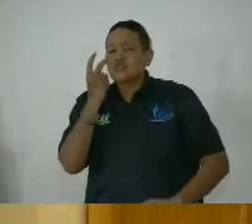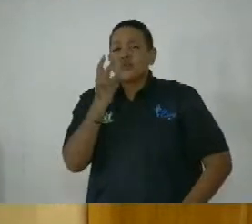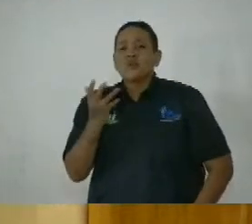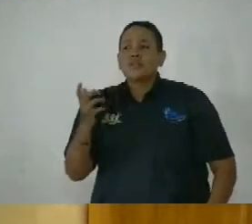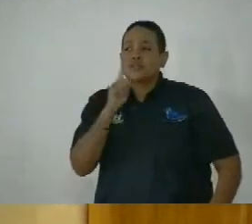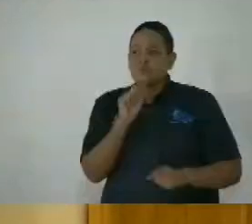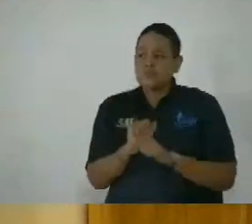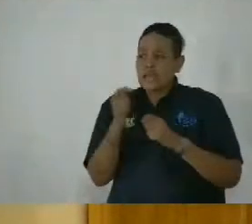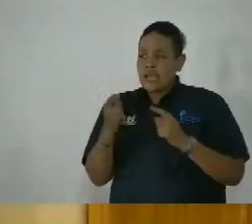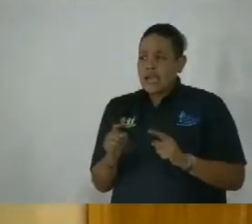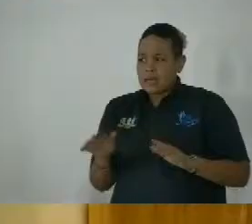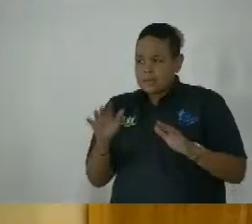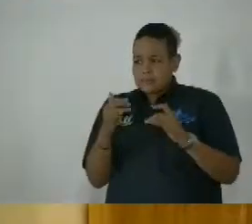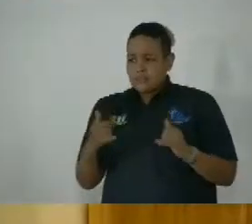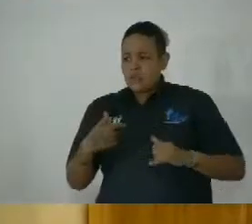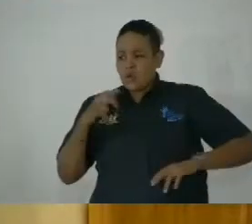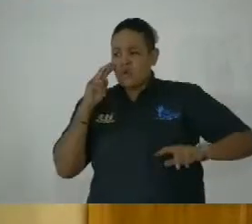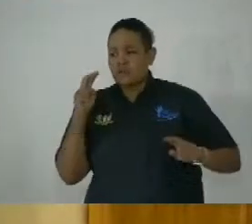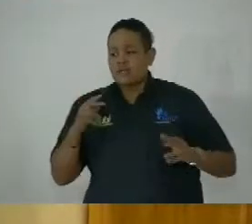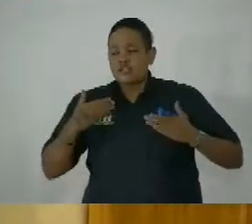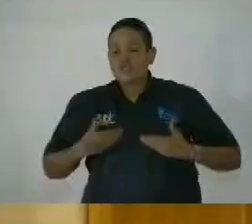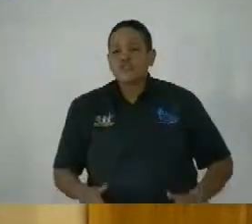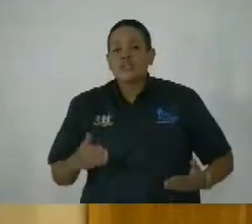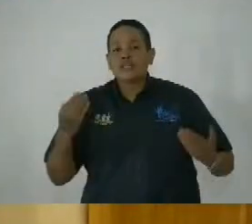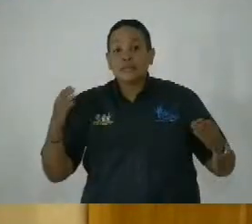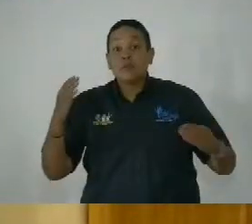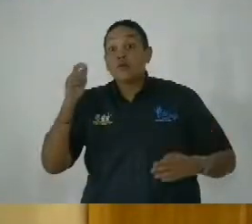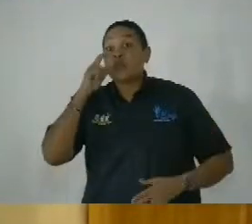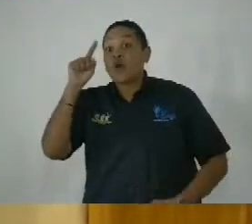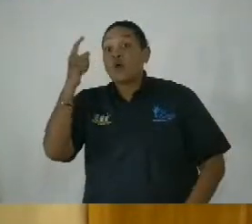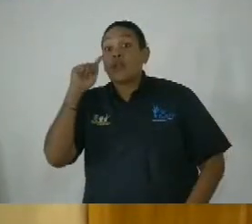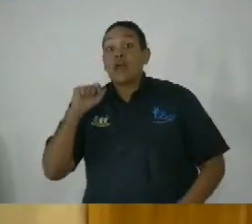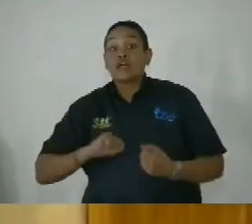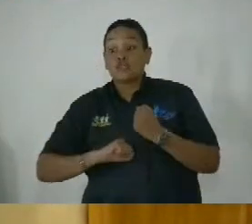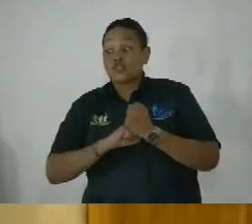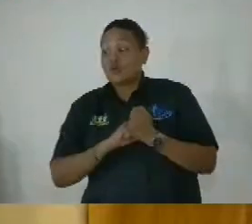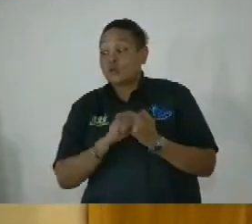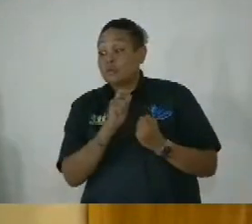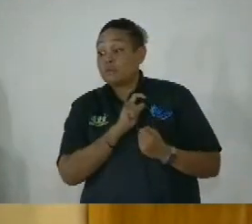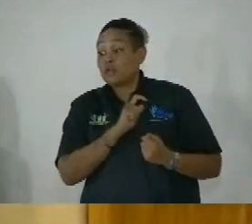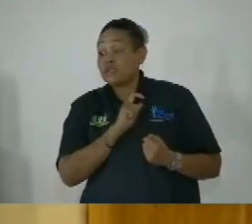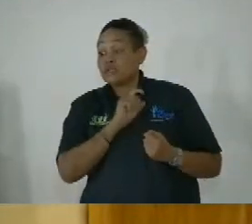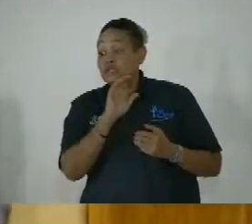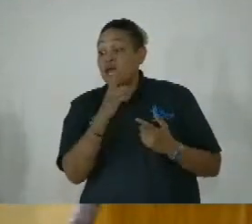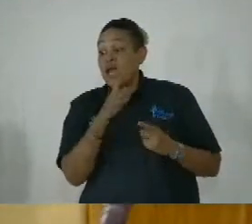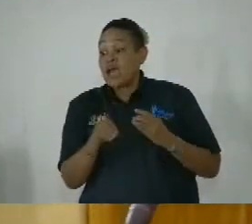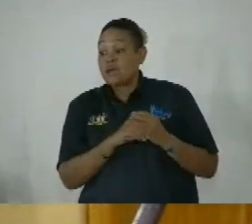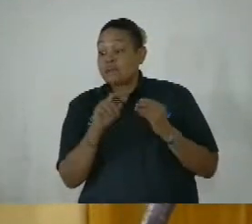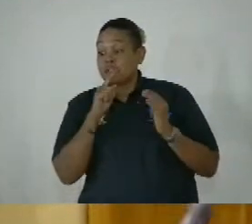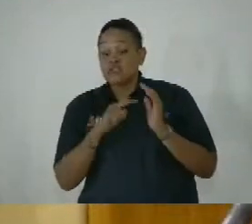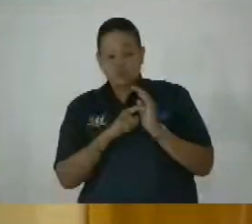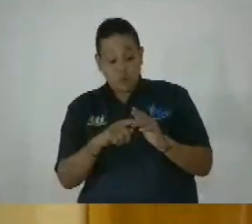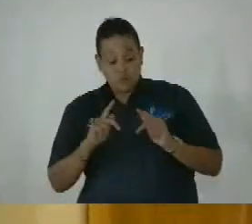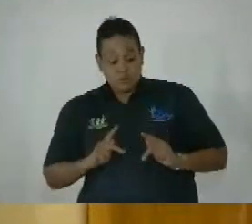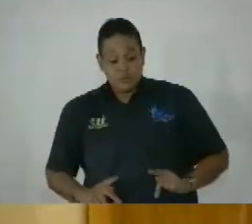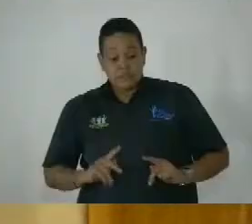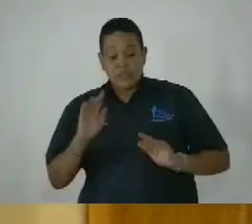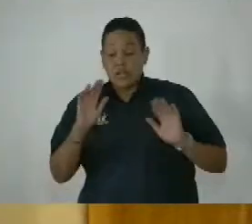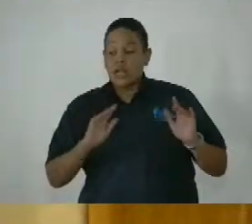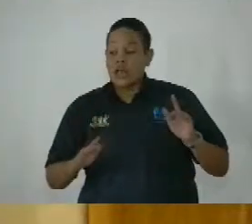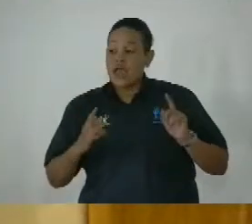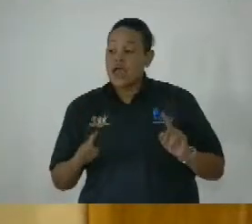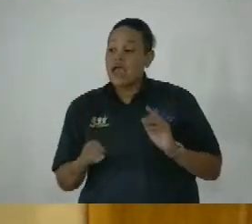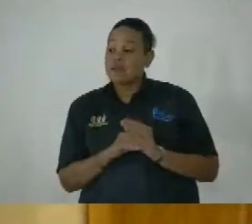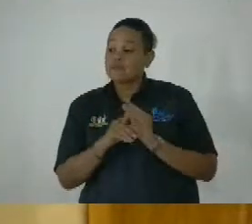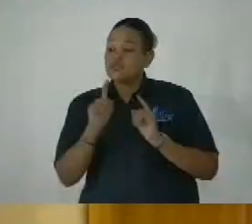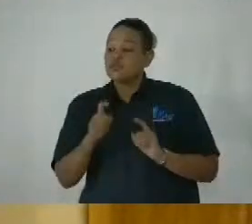happening. I'm dressed in blue, not only because I support the police call and demonstrate it physically, and they